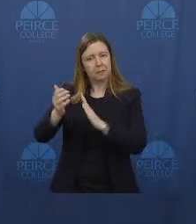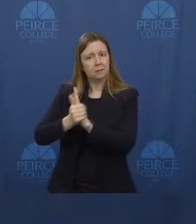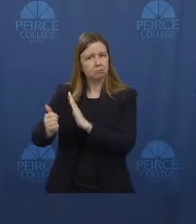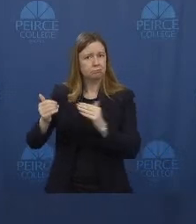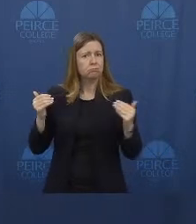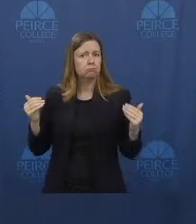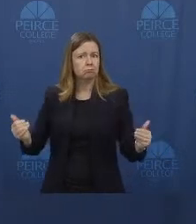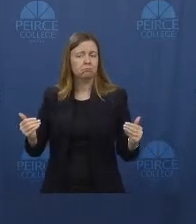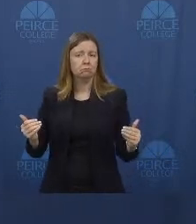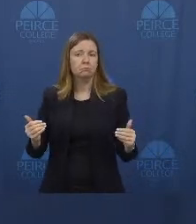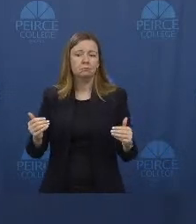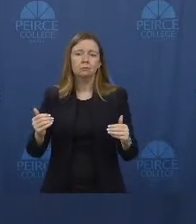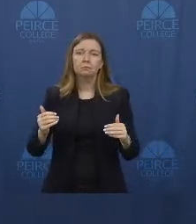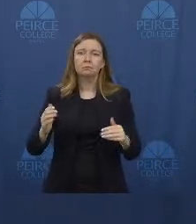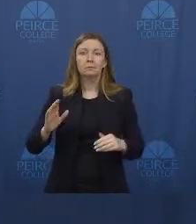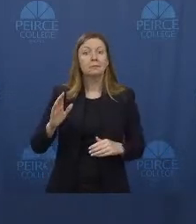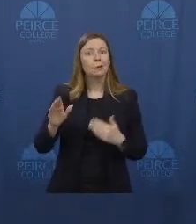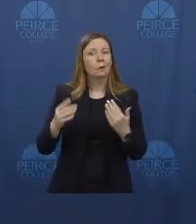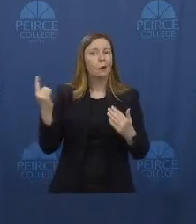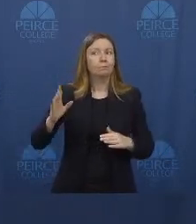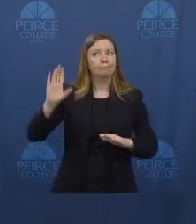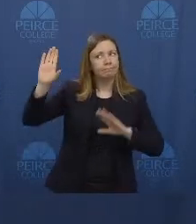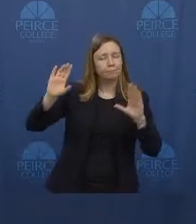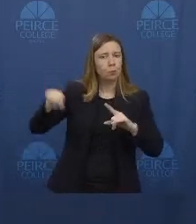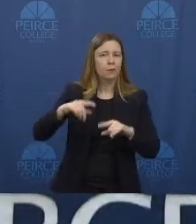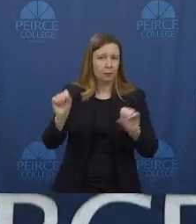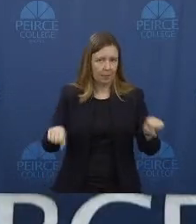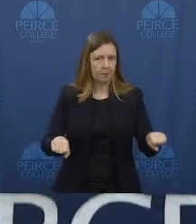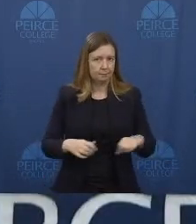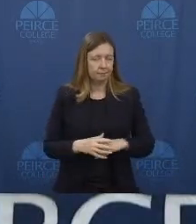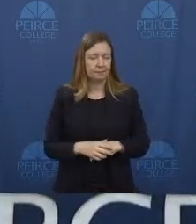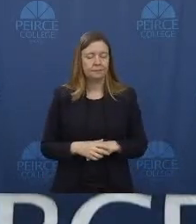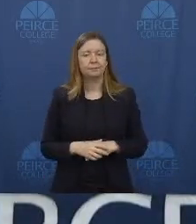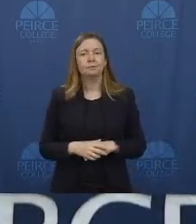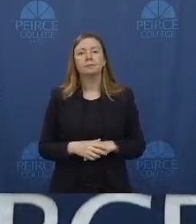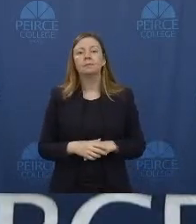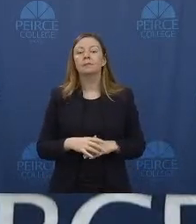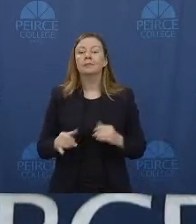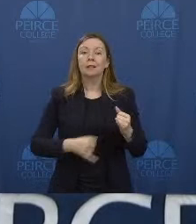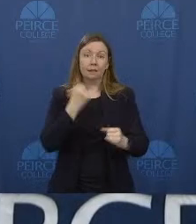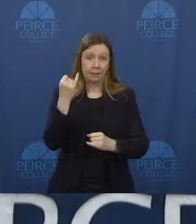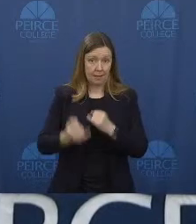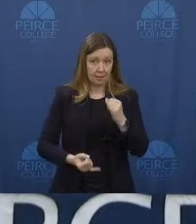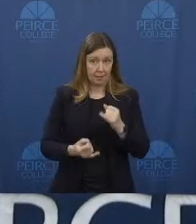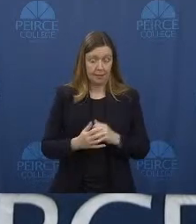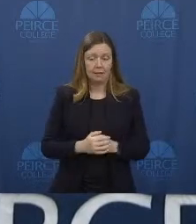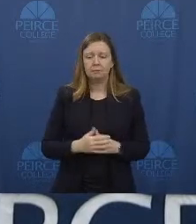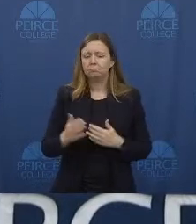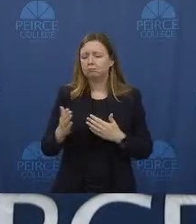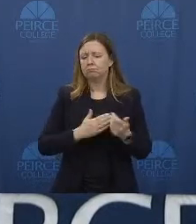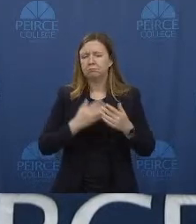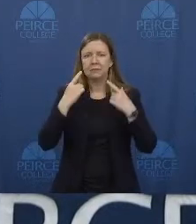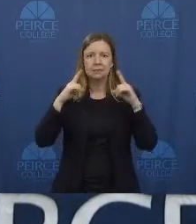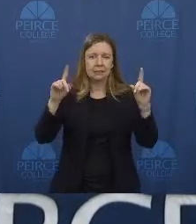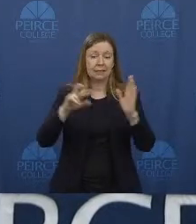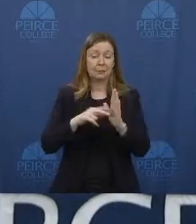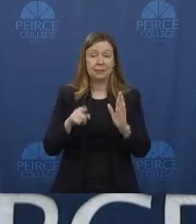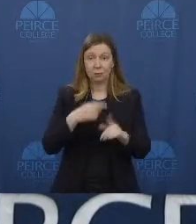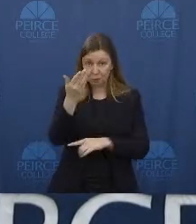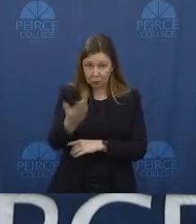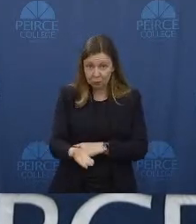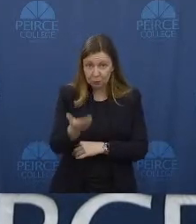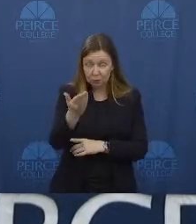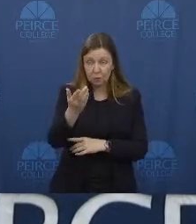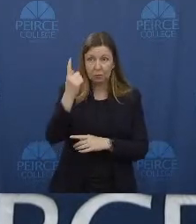to, and raise your hand whenever you can. Finally, whatever success means to you in